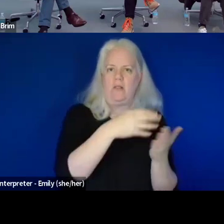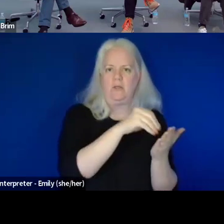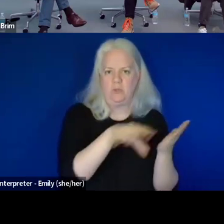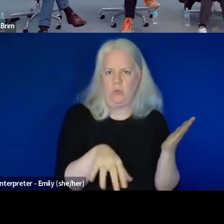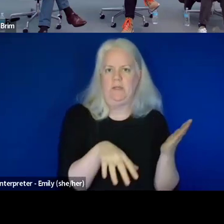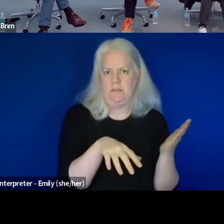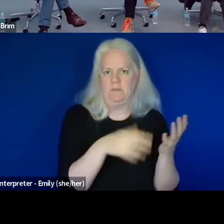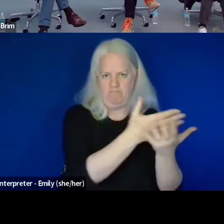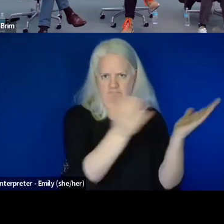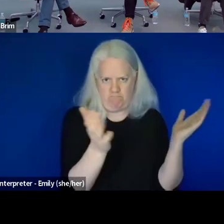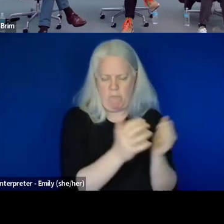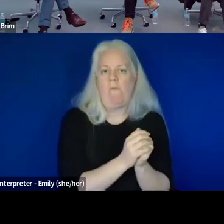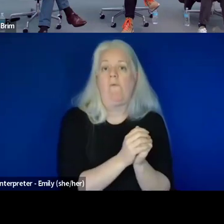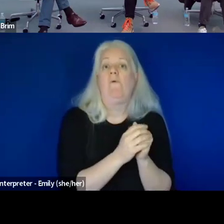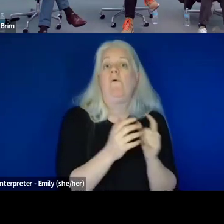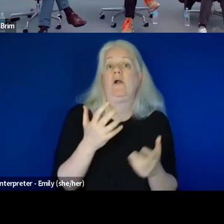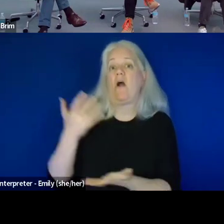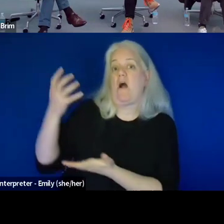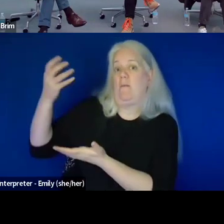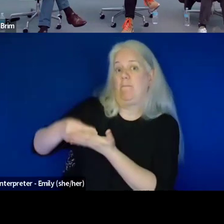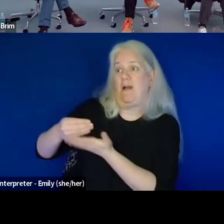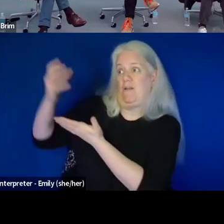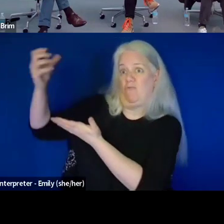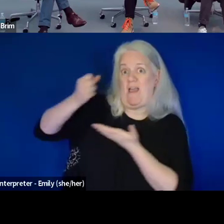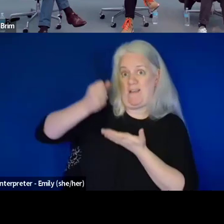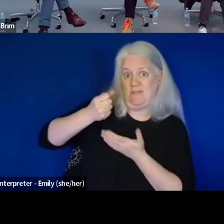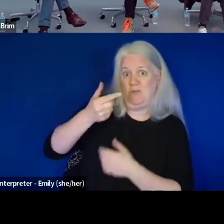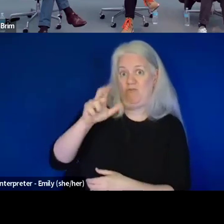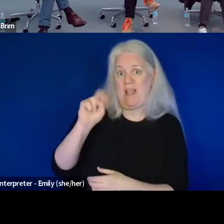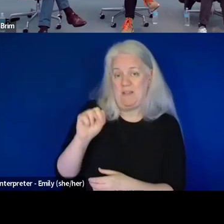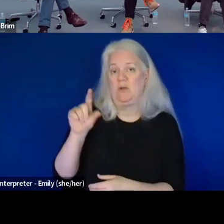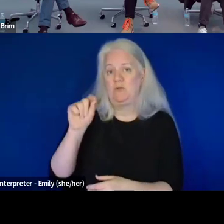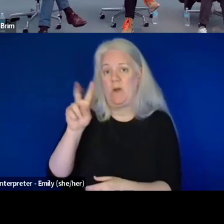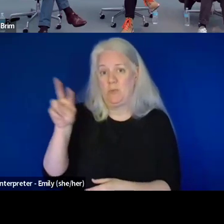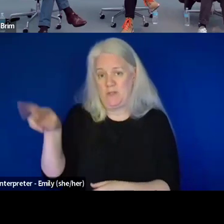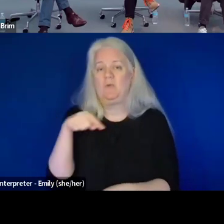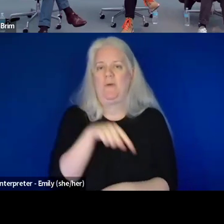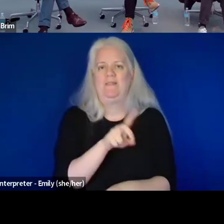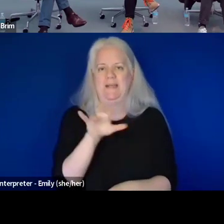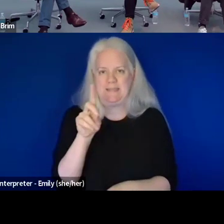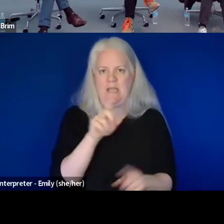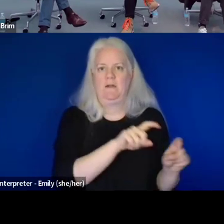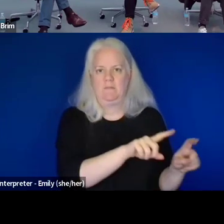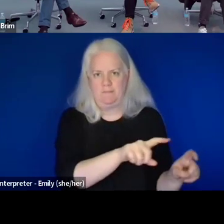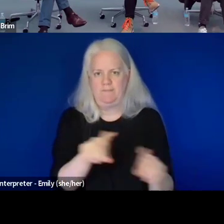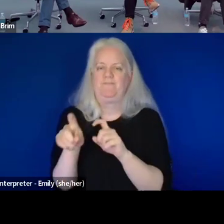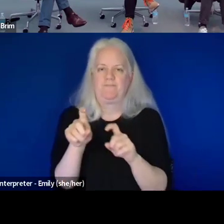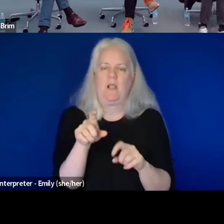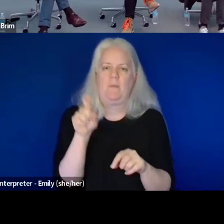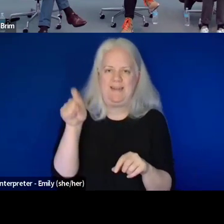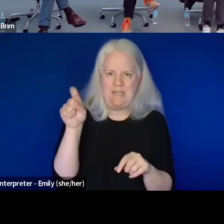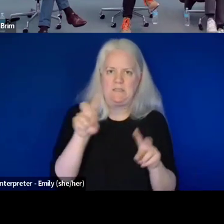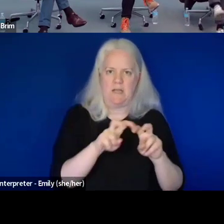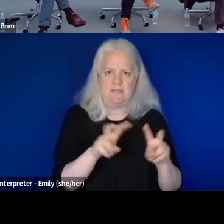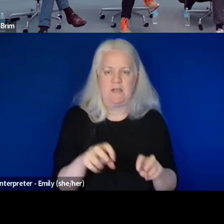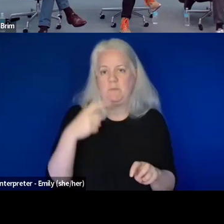were able to do in 2022 a basic needs assessment of CUNY students in the Bronx specifically.